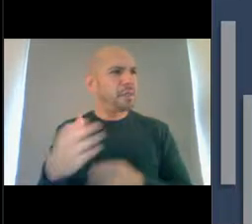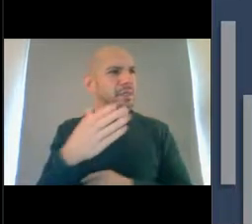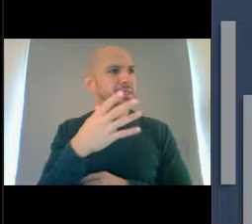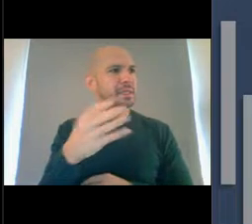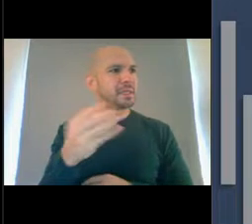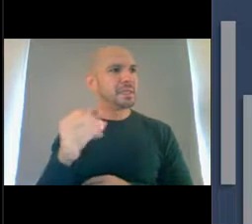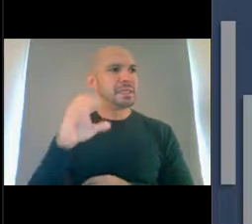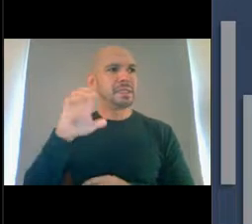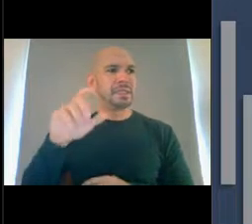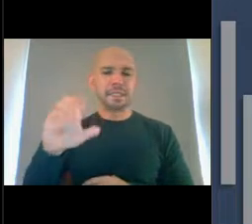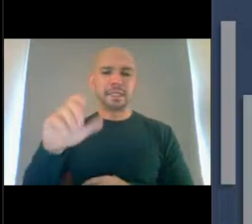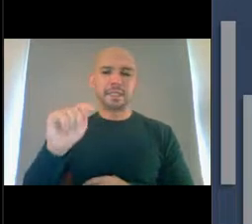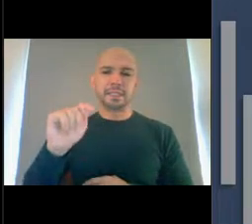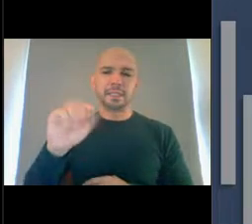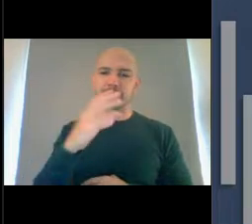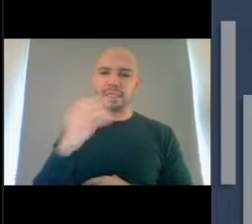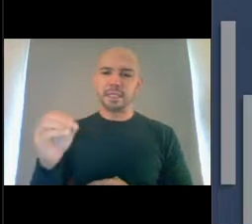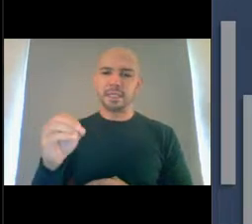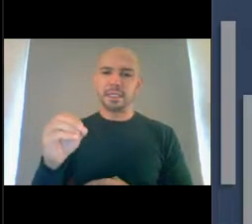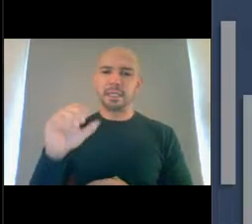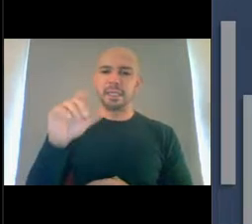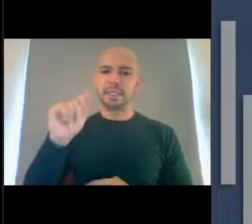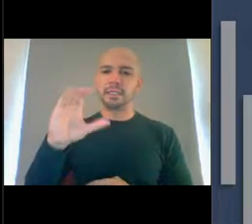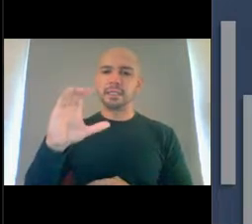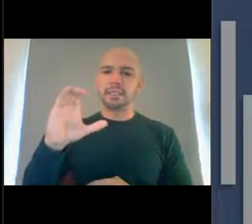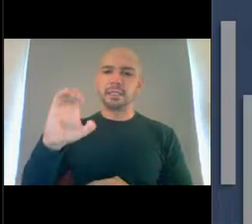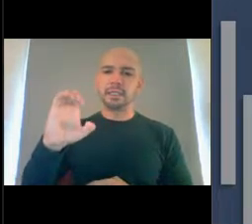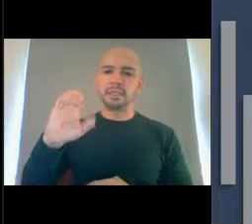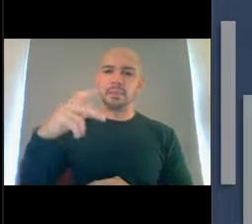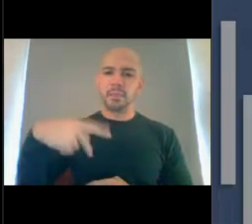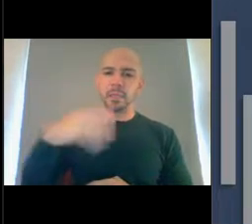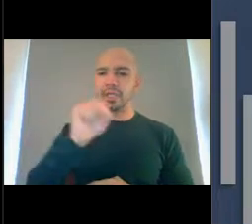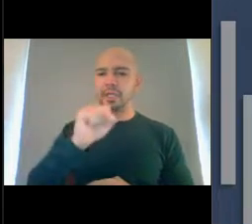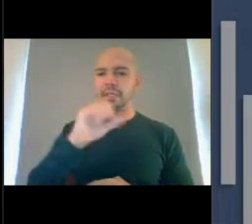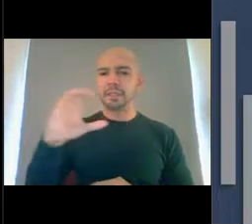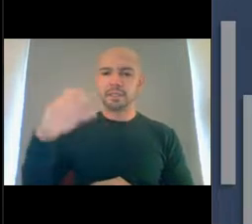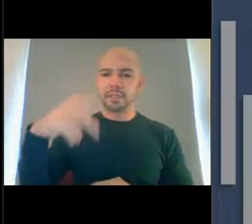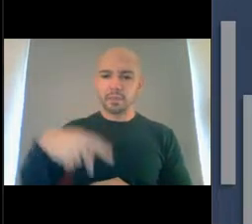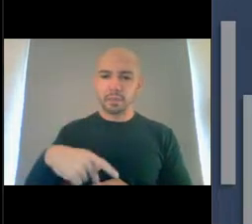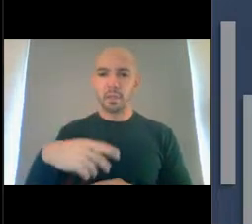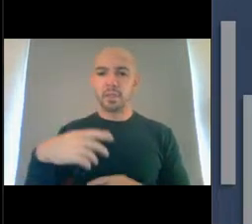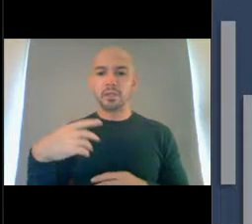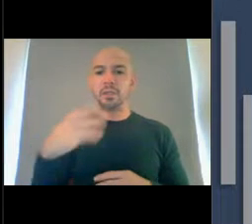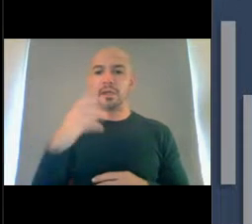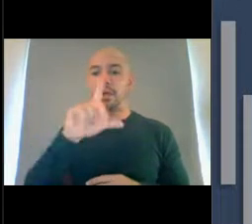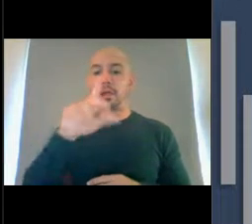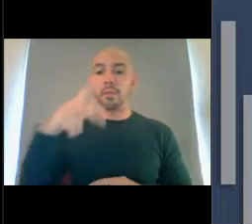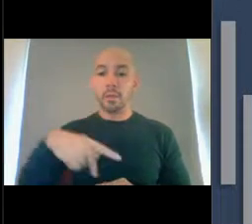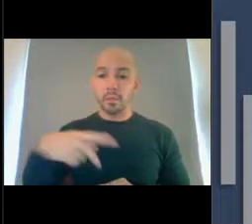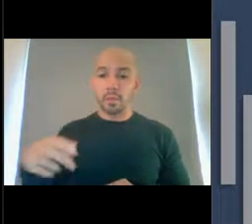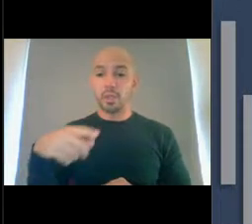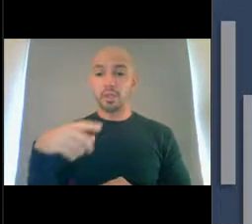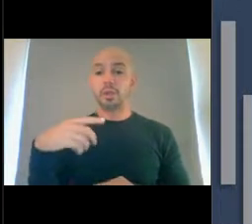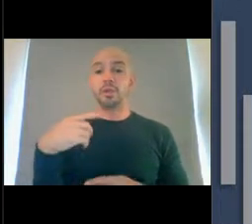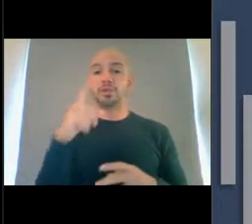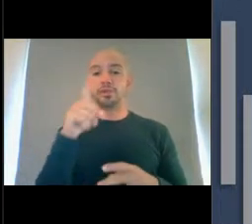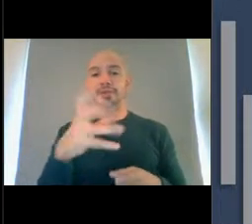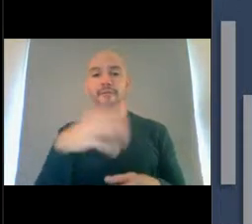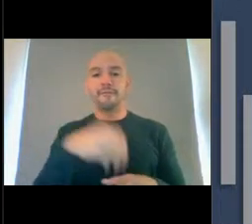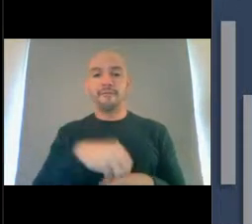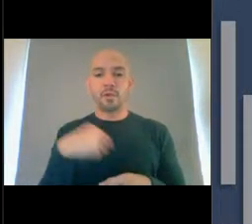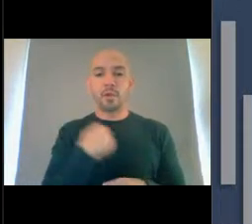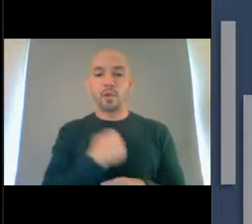follow suit so it encourages funding of captive types of projects and we also encourage an addition of on the criteria and